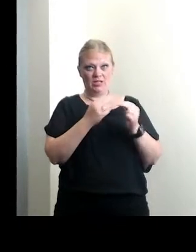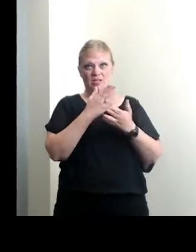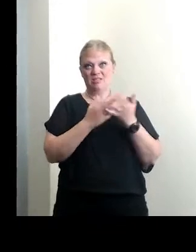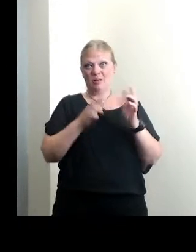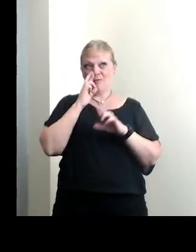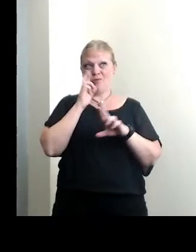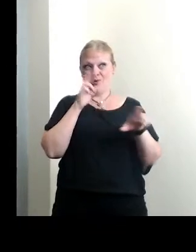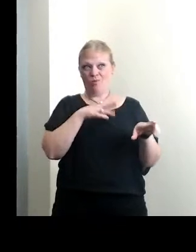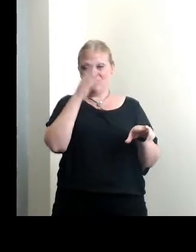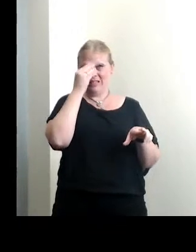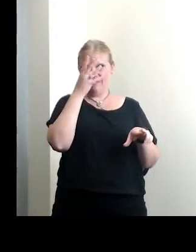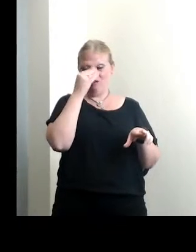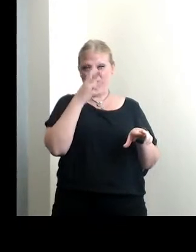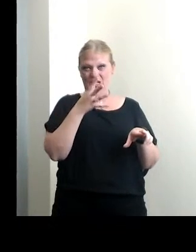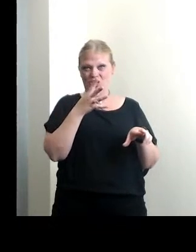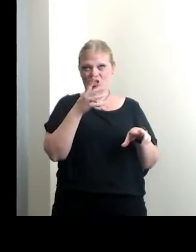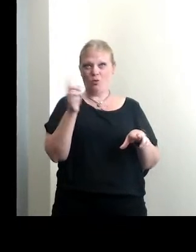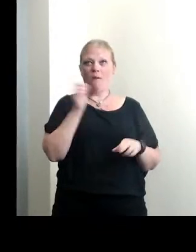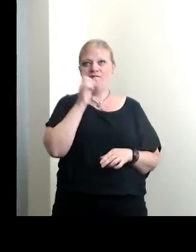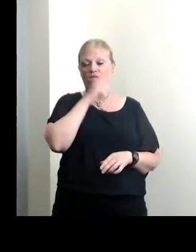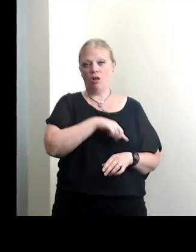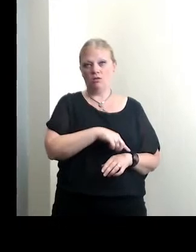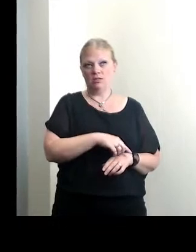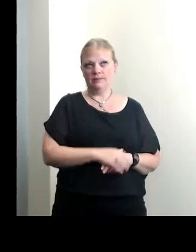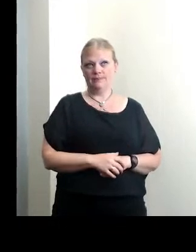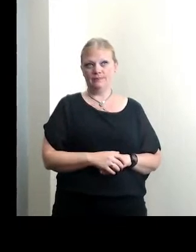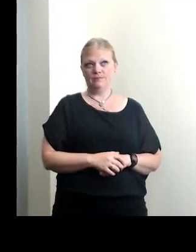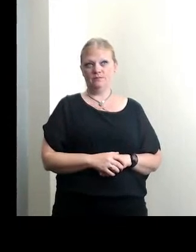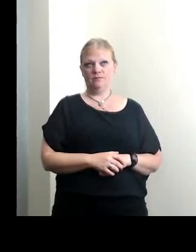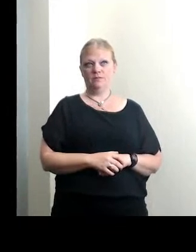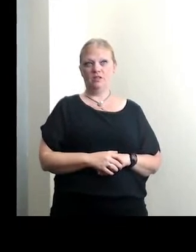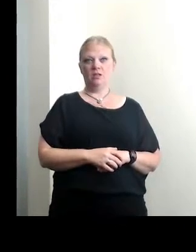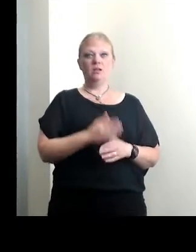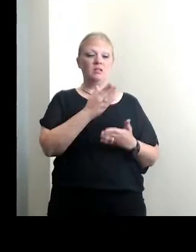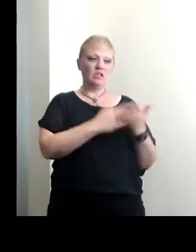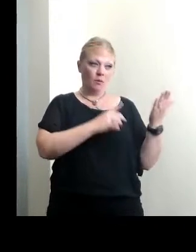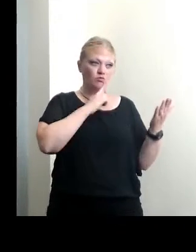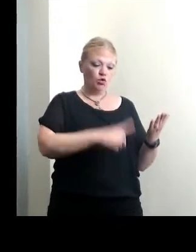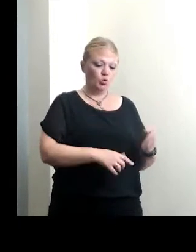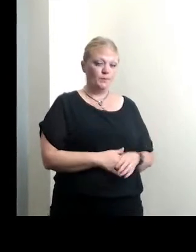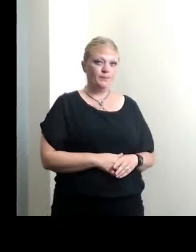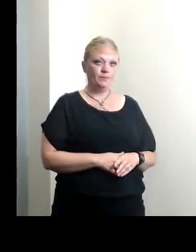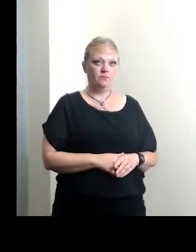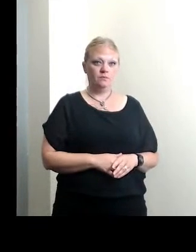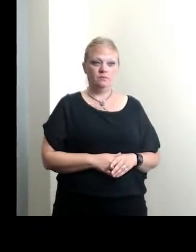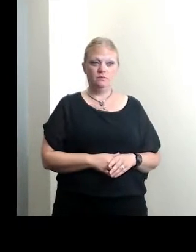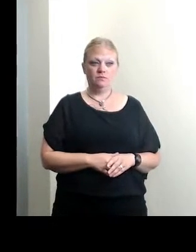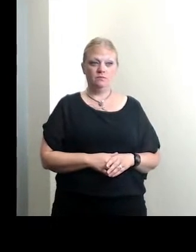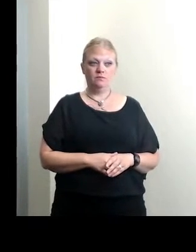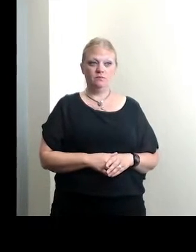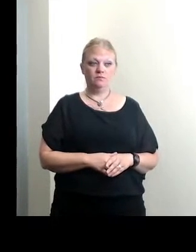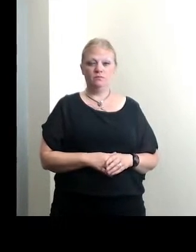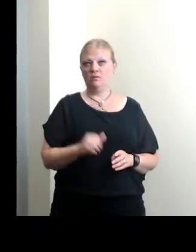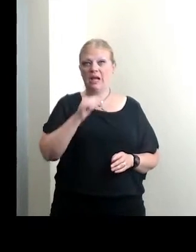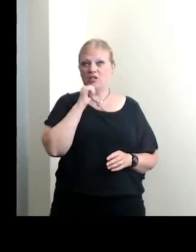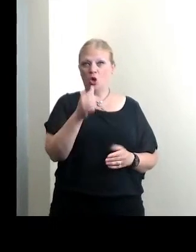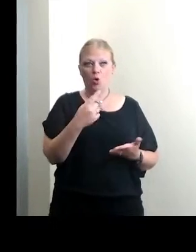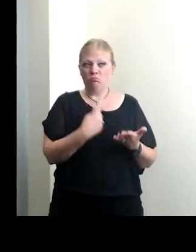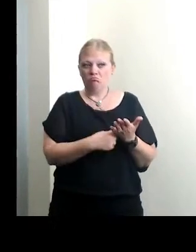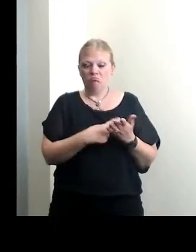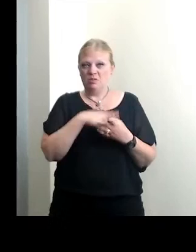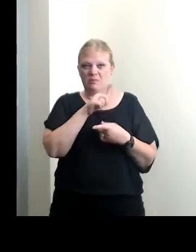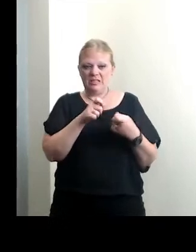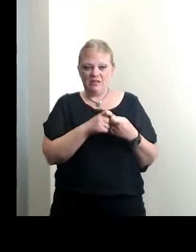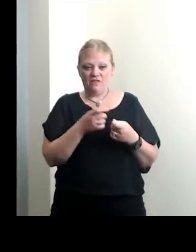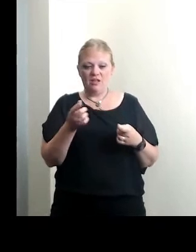and the information contained therein were false. Some of it was true. I don't go into the specifics associated with